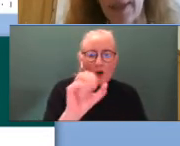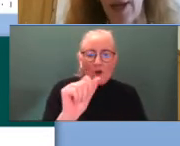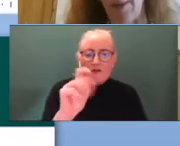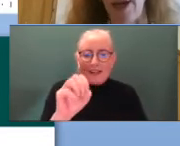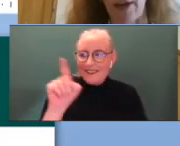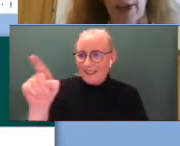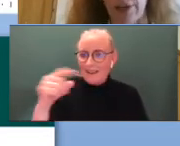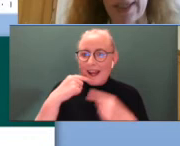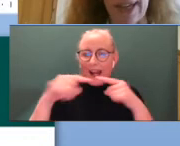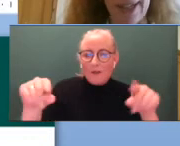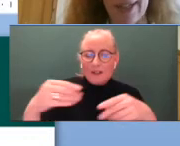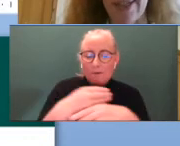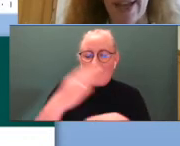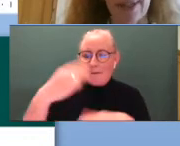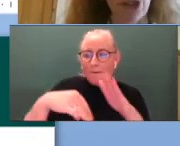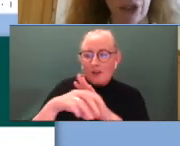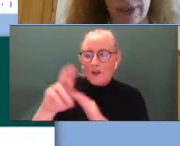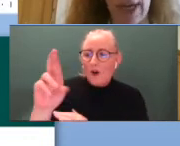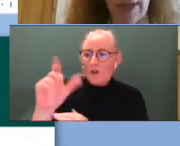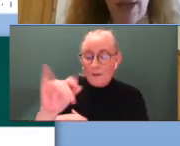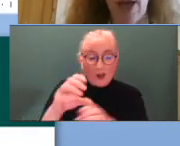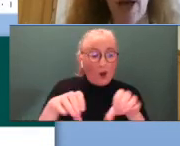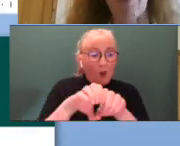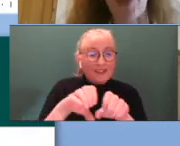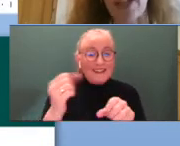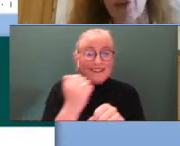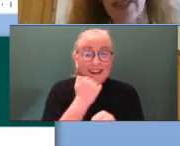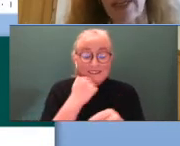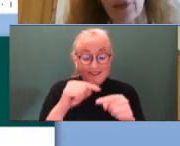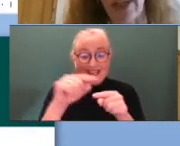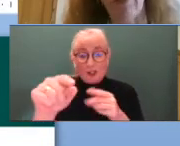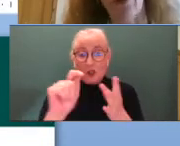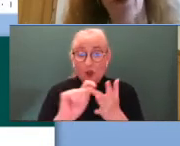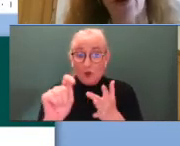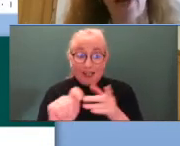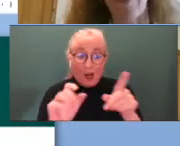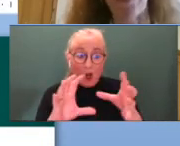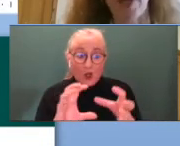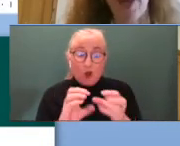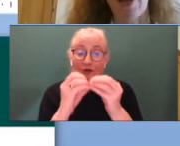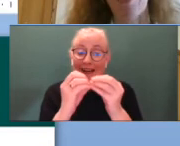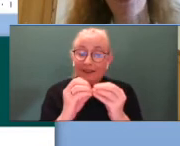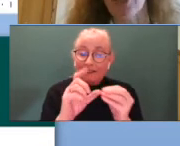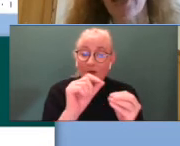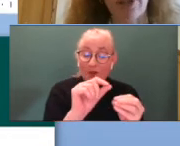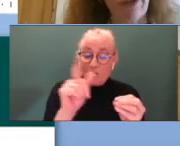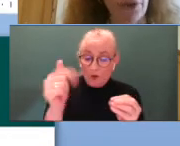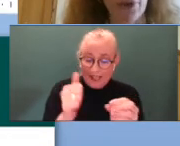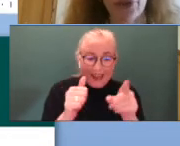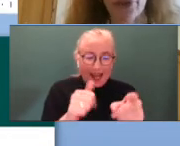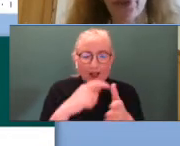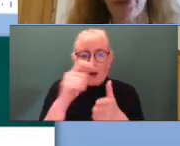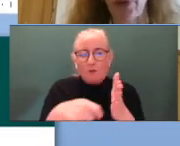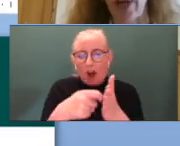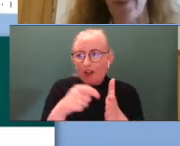Rabbit. The closing date is next Tuesday. But that is really looking for projects to come